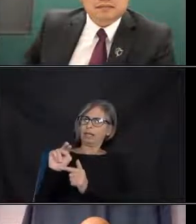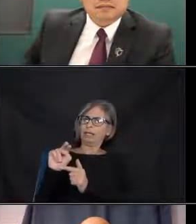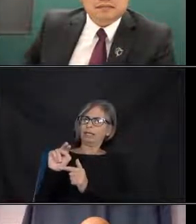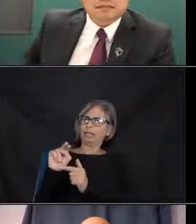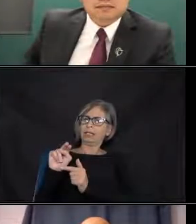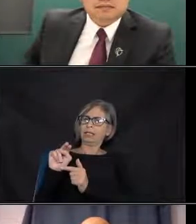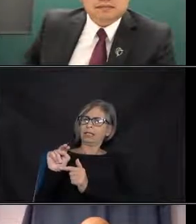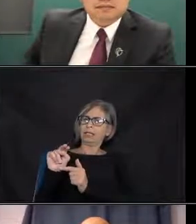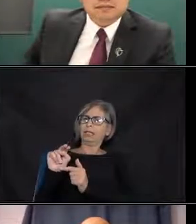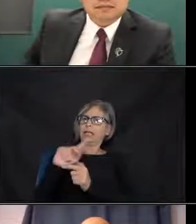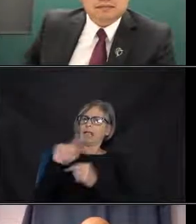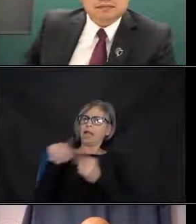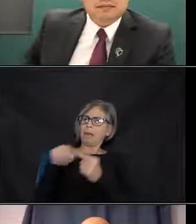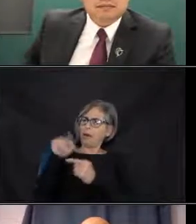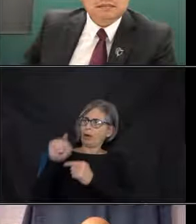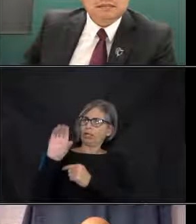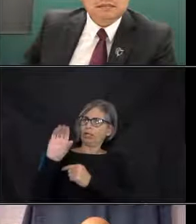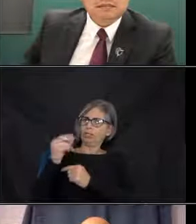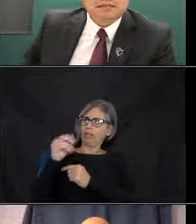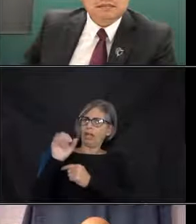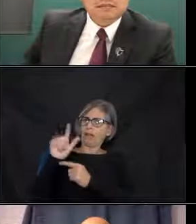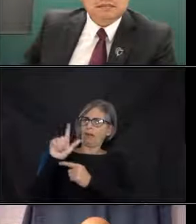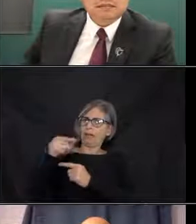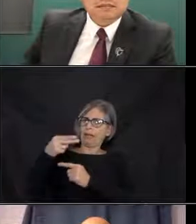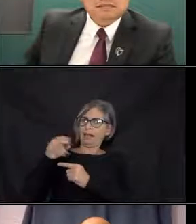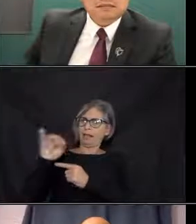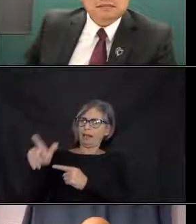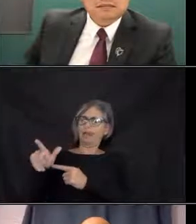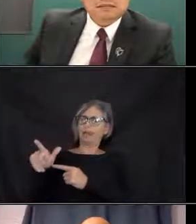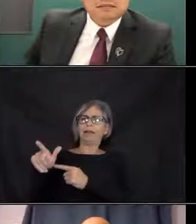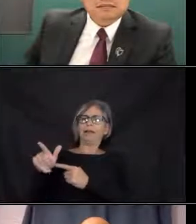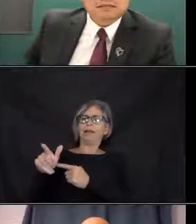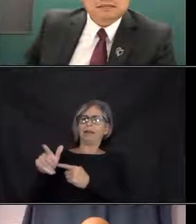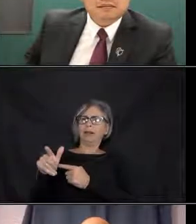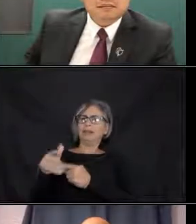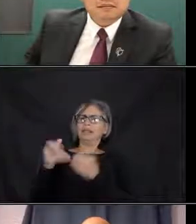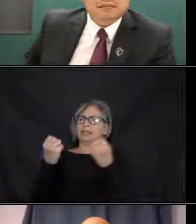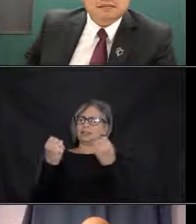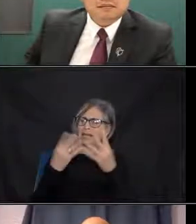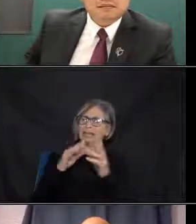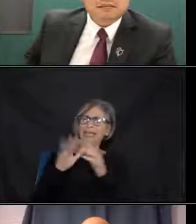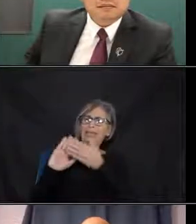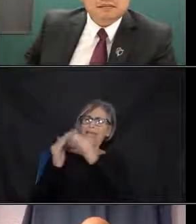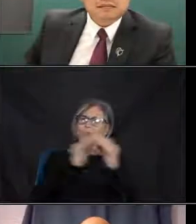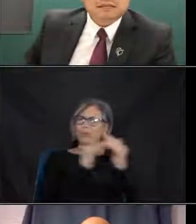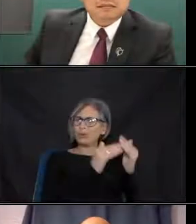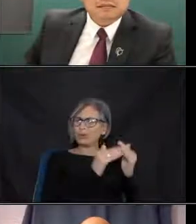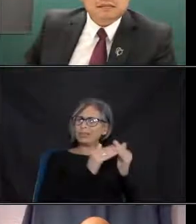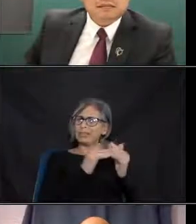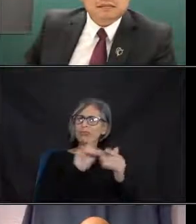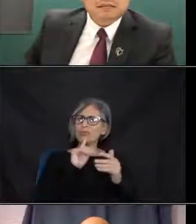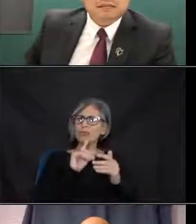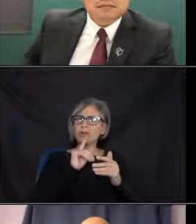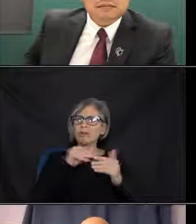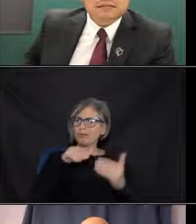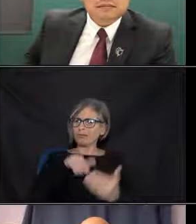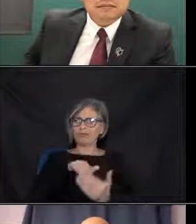regarding, you know, Chapel Hill and regarding Lake Boynton Estates, several of these communities that just are really